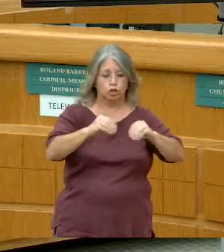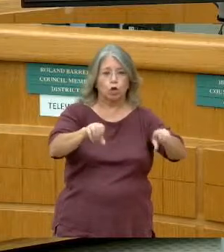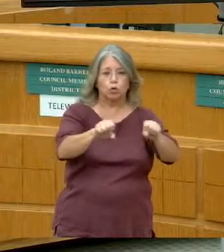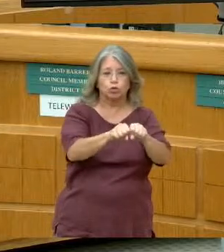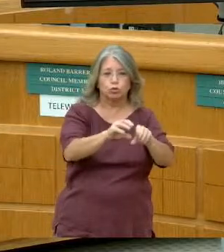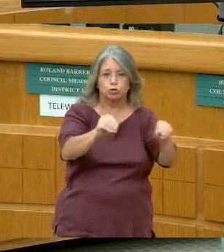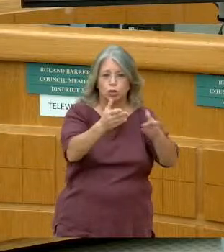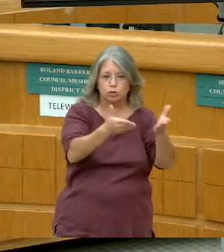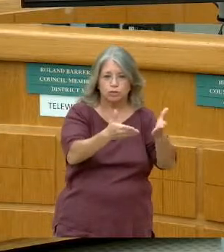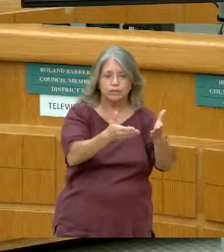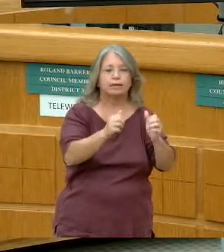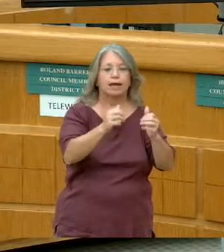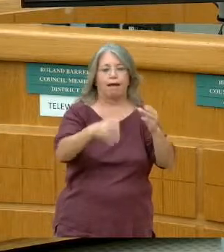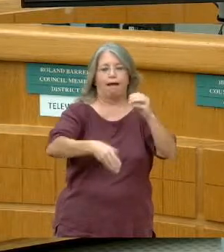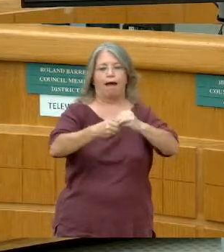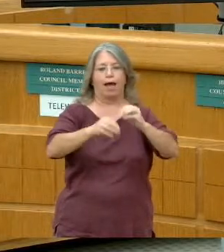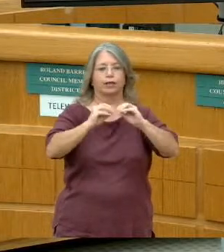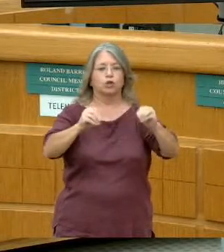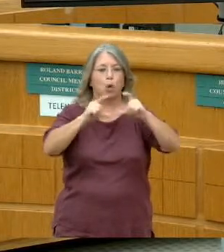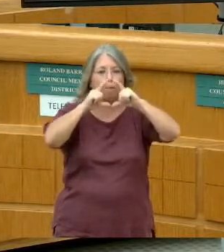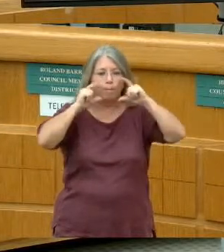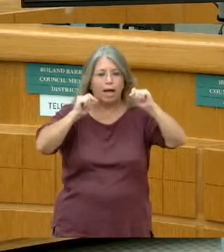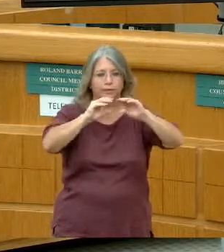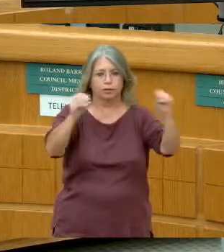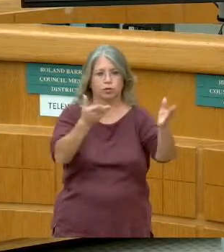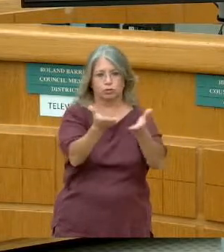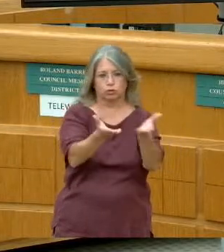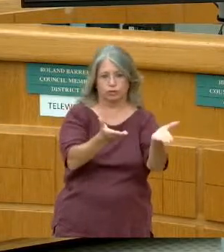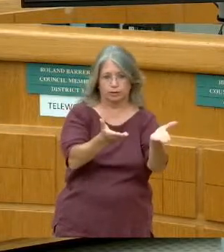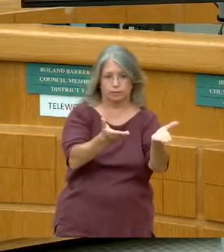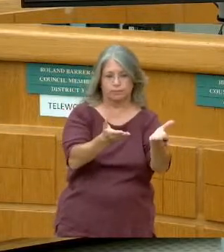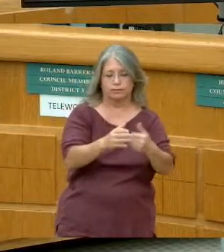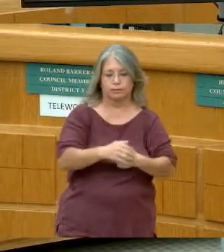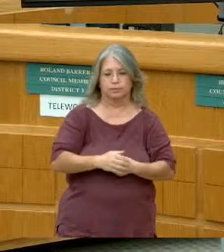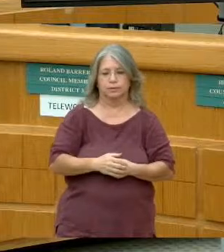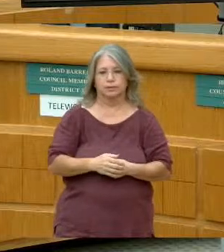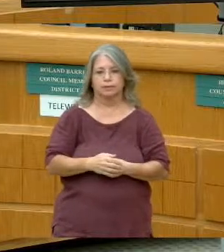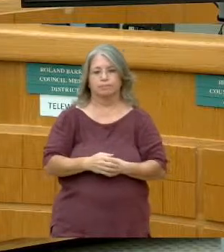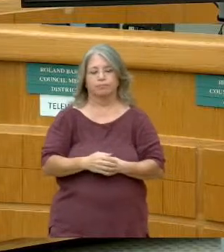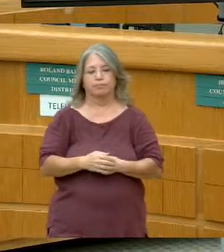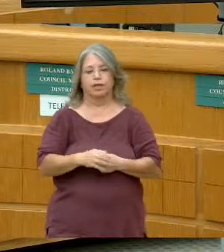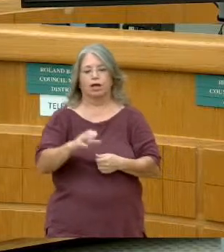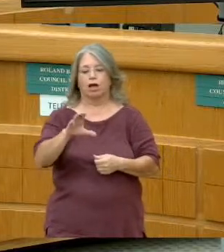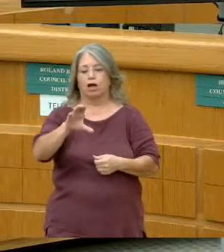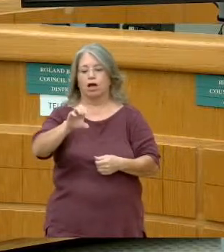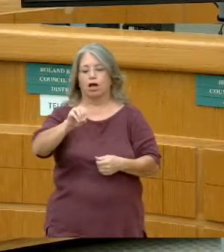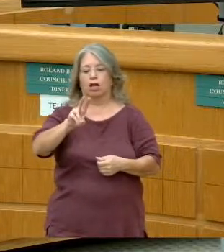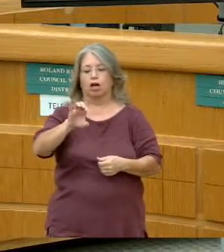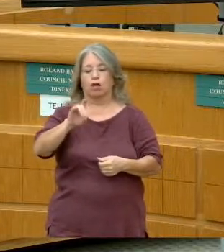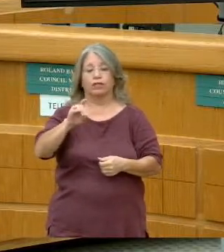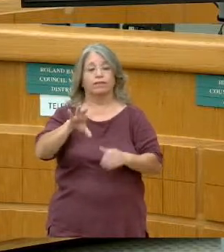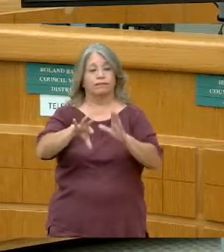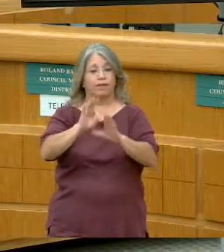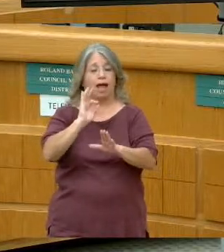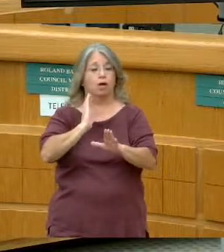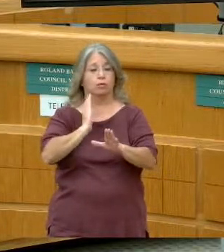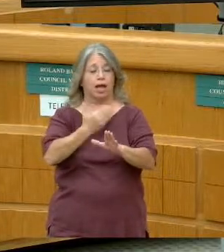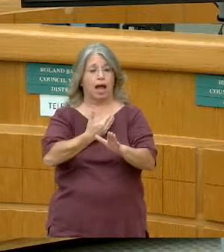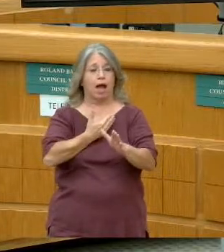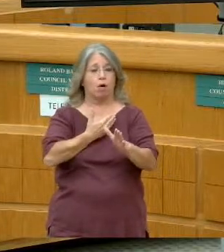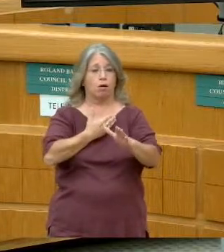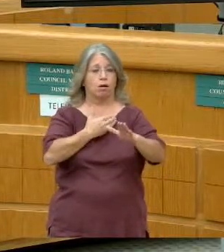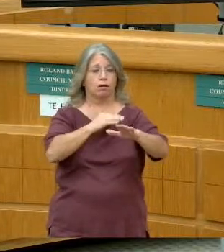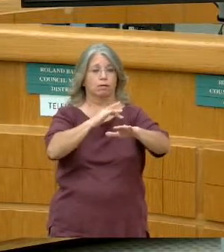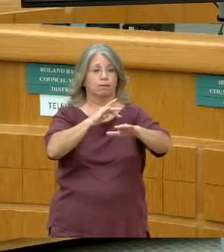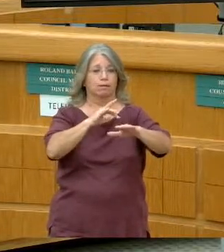distancing policies. I think at this point we know COVID found our loopholes in the whole state of Texas and caused